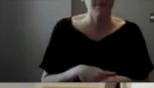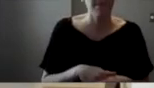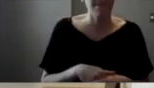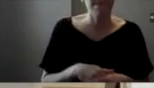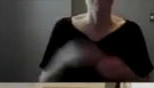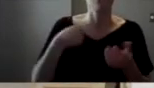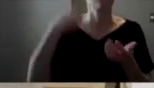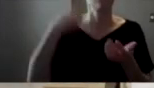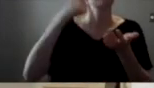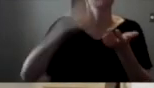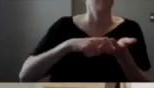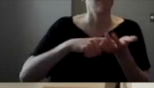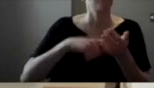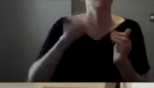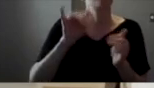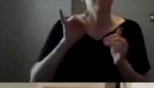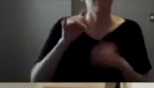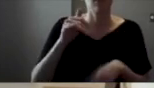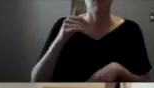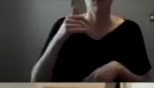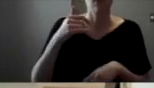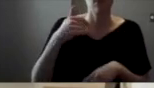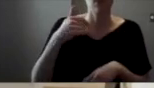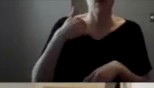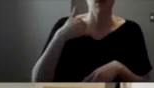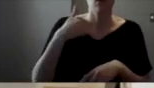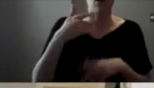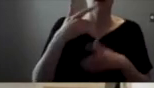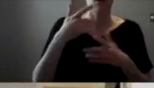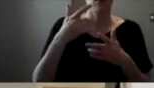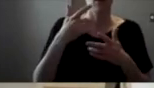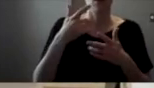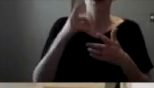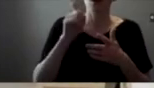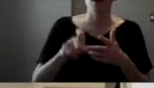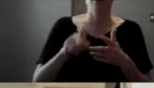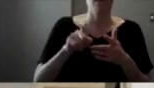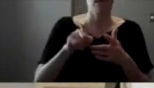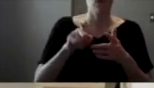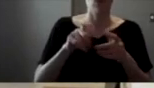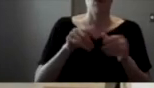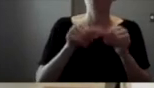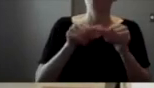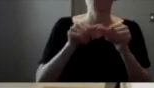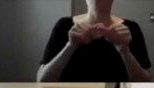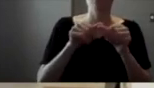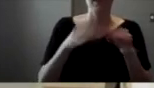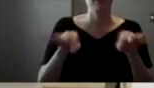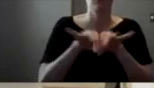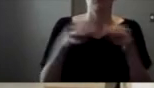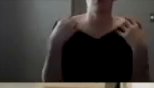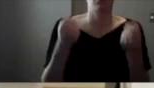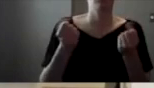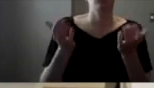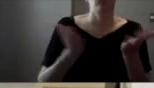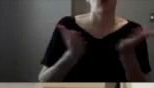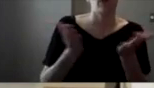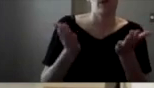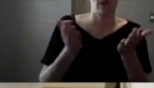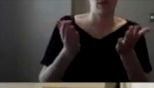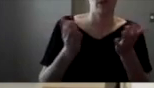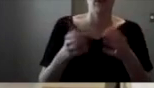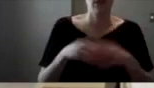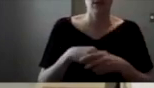to maintain provision of essential health services, recognizing the value of contraception, and especially